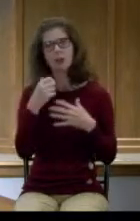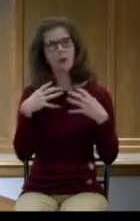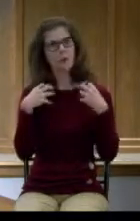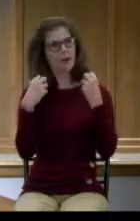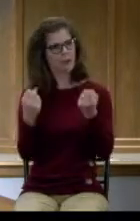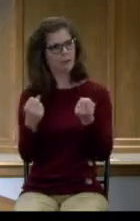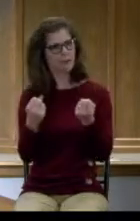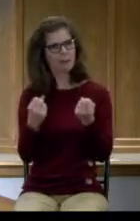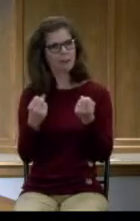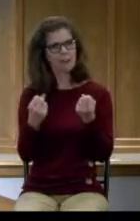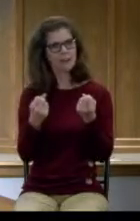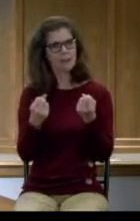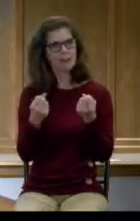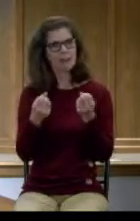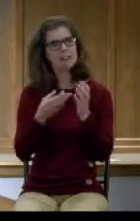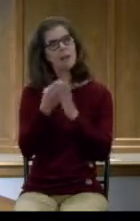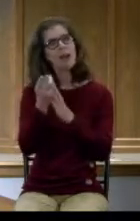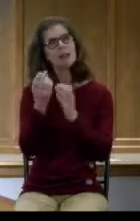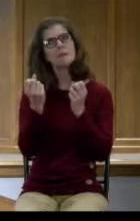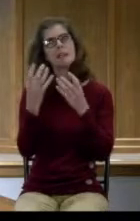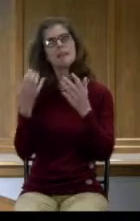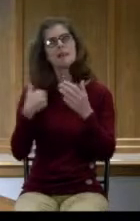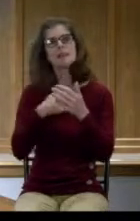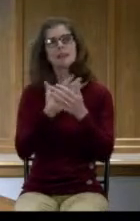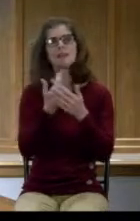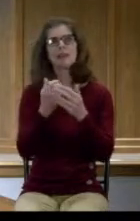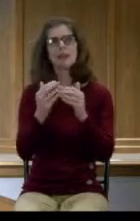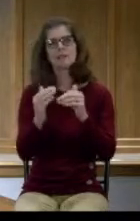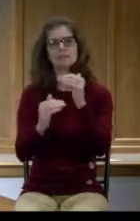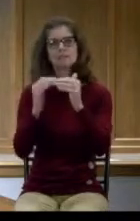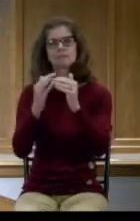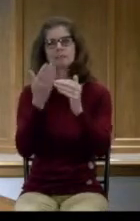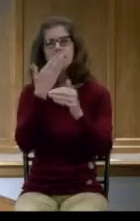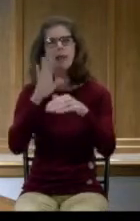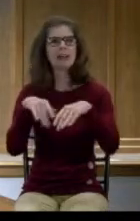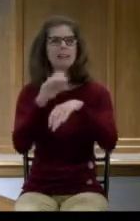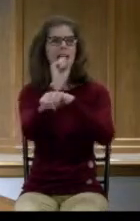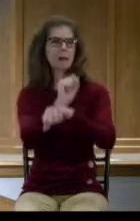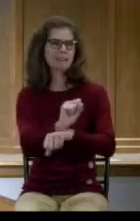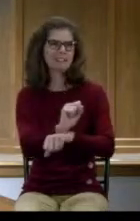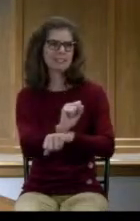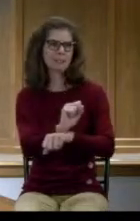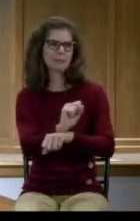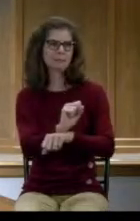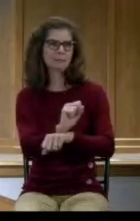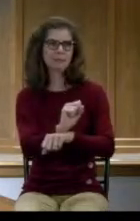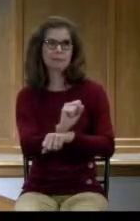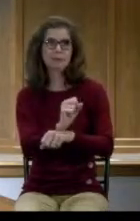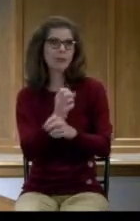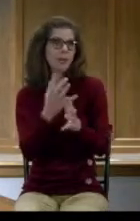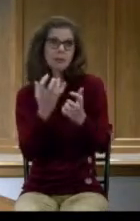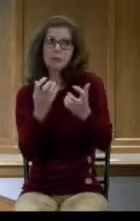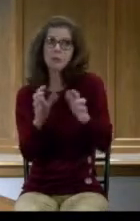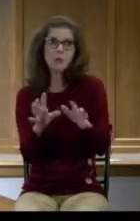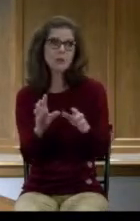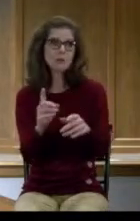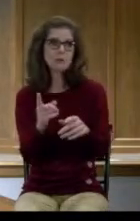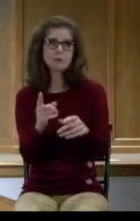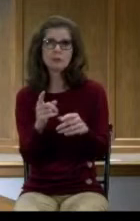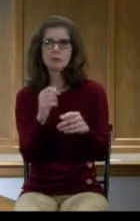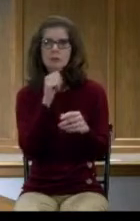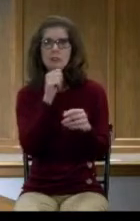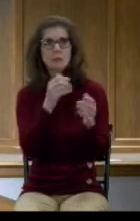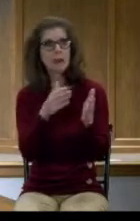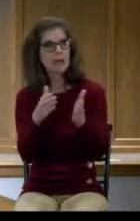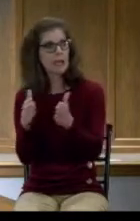of us have built some really bad habits in 2020. We didn't want to. We didn't plan on it,